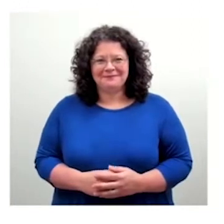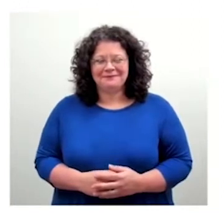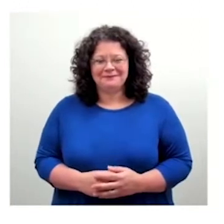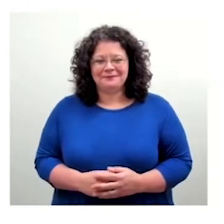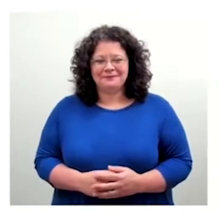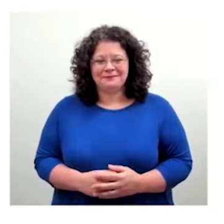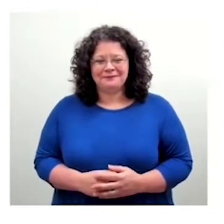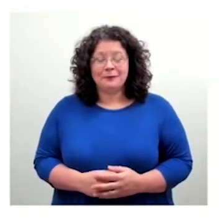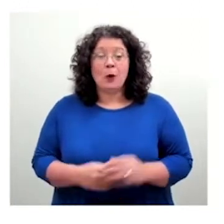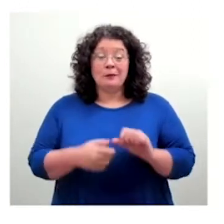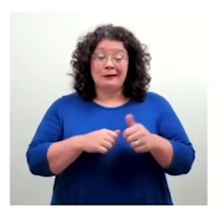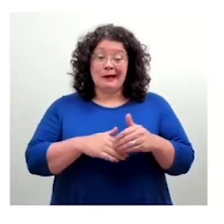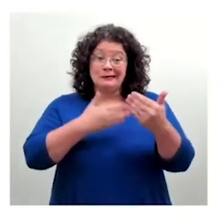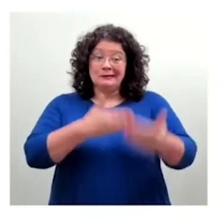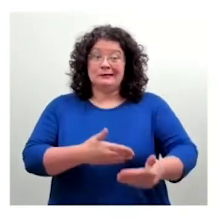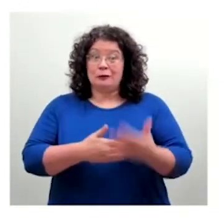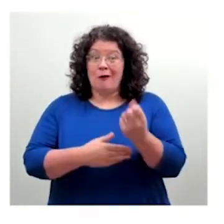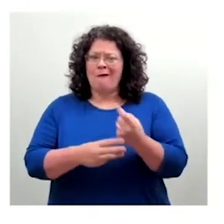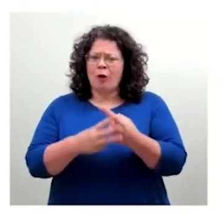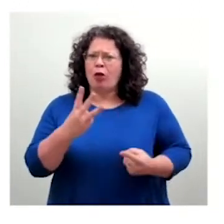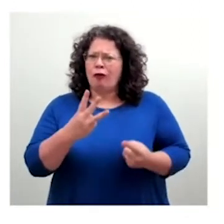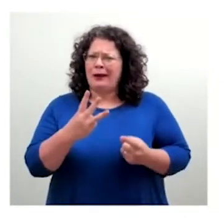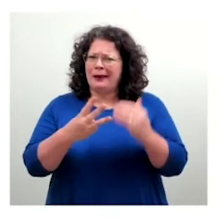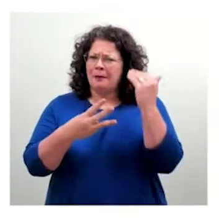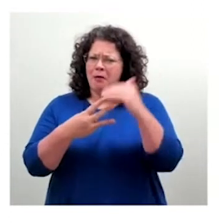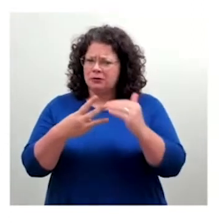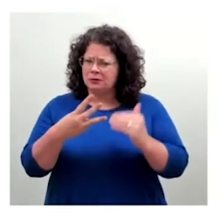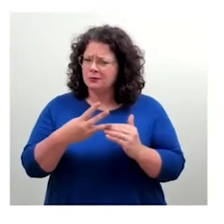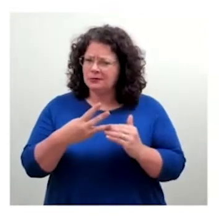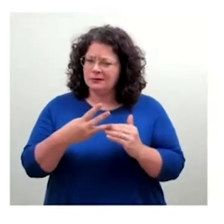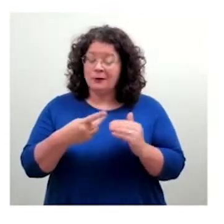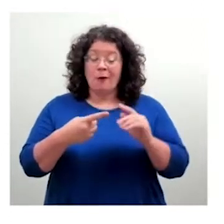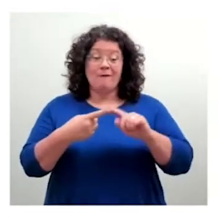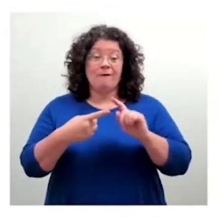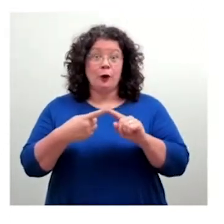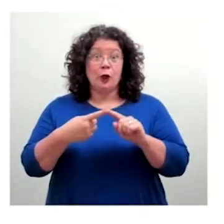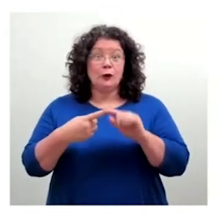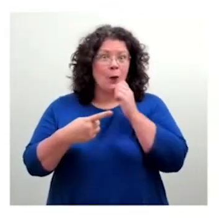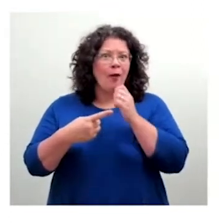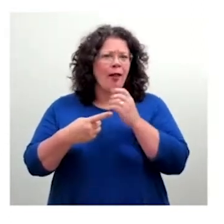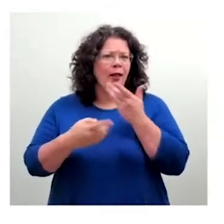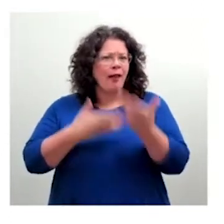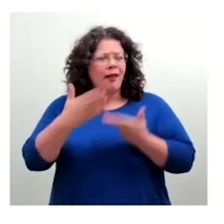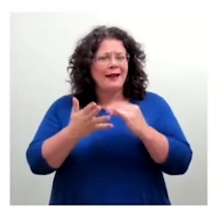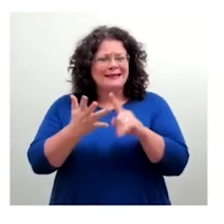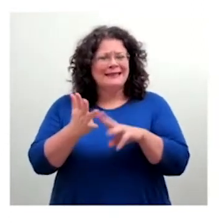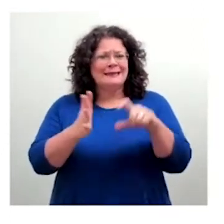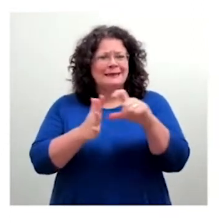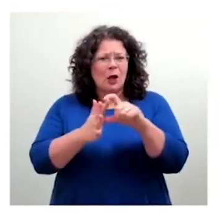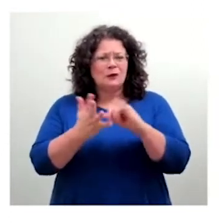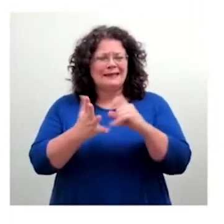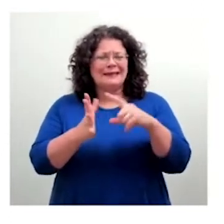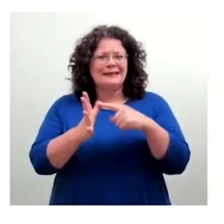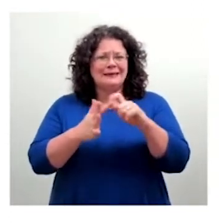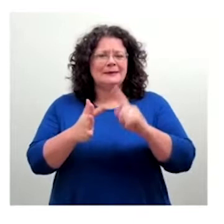hear about Soundscape and some updates from Jarnail, and just a demonstration of the amazing power of